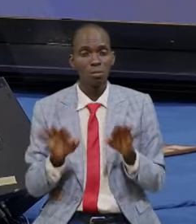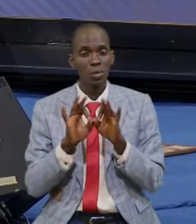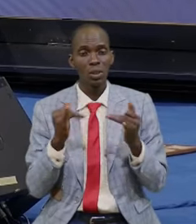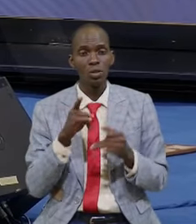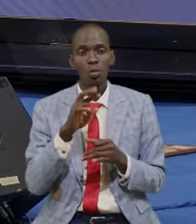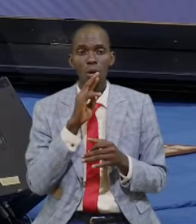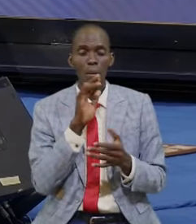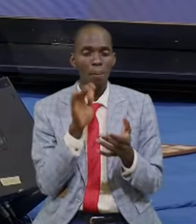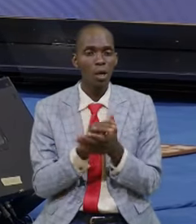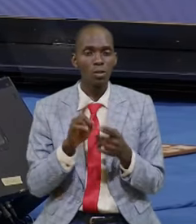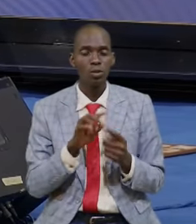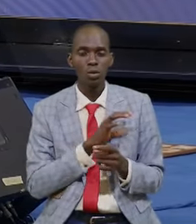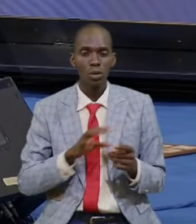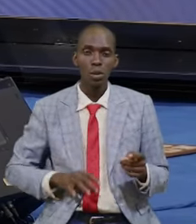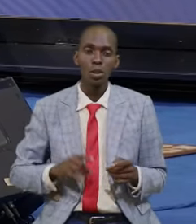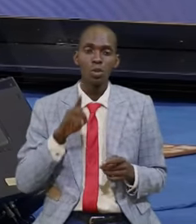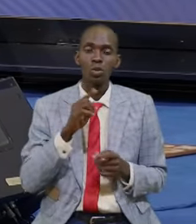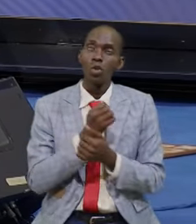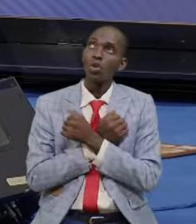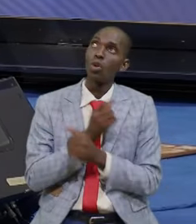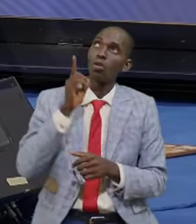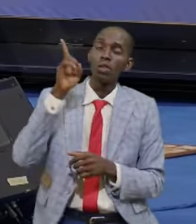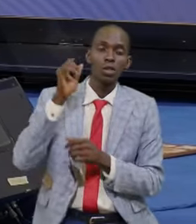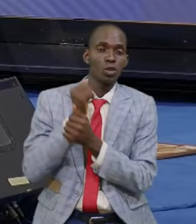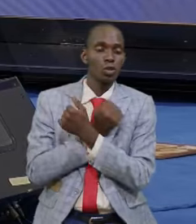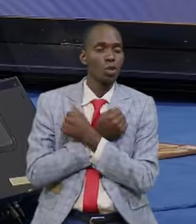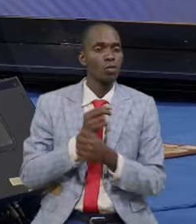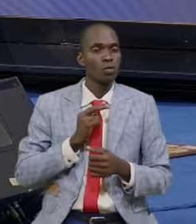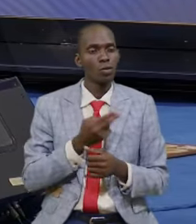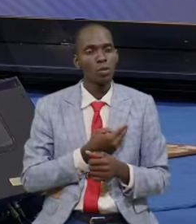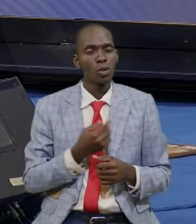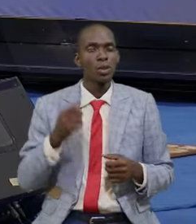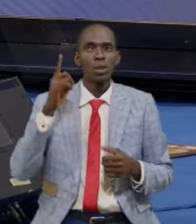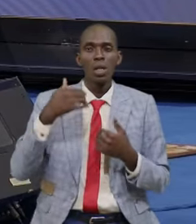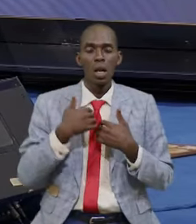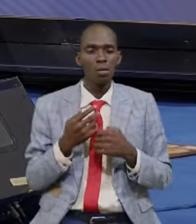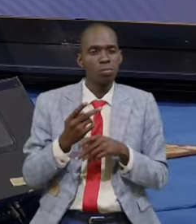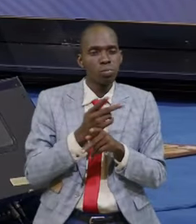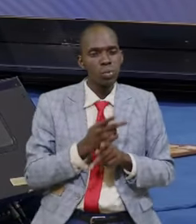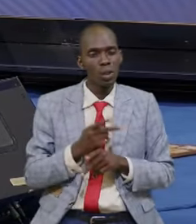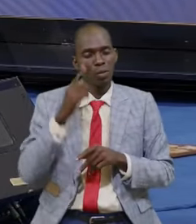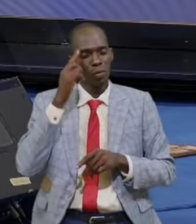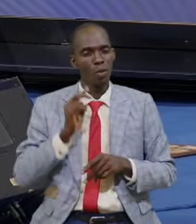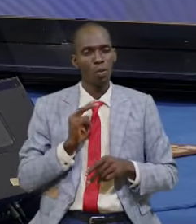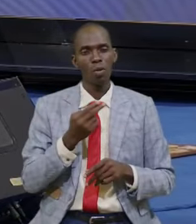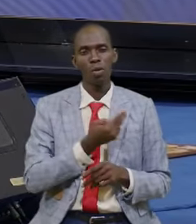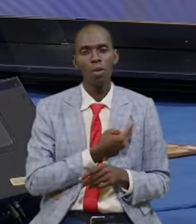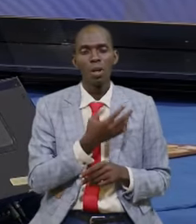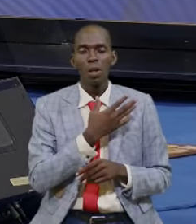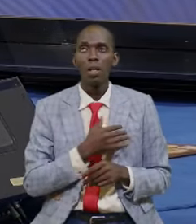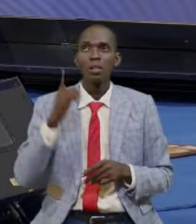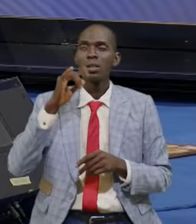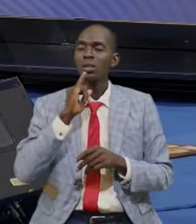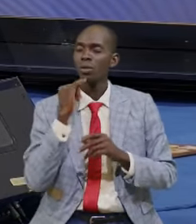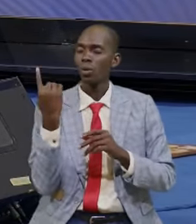We love him. He loves us. He has compassion on us. He cares for us. And he's interceding for us. The